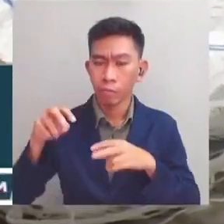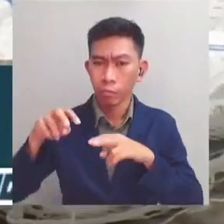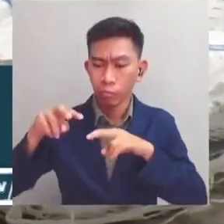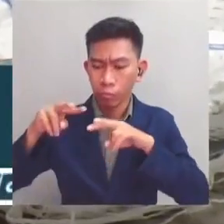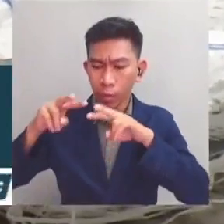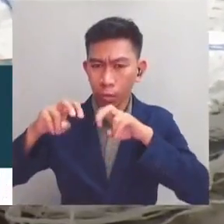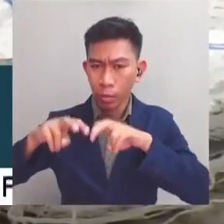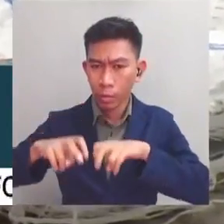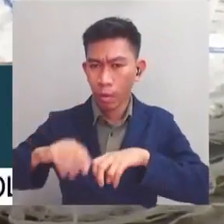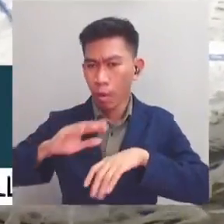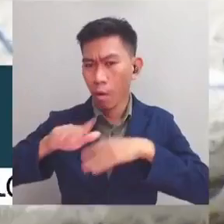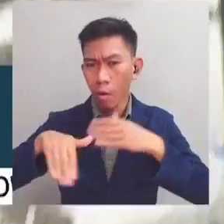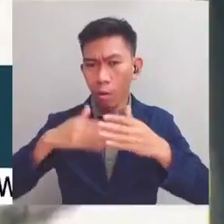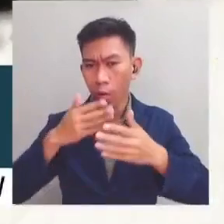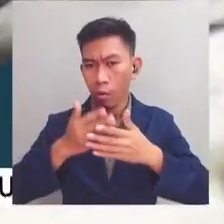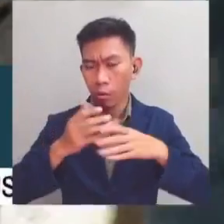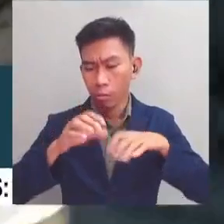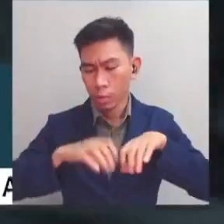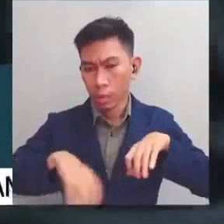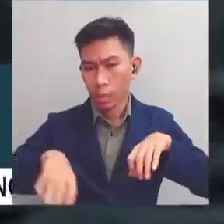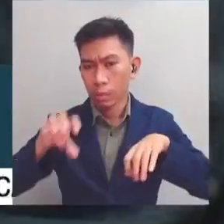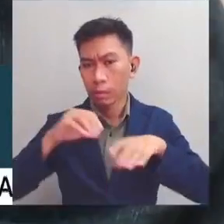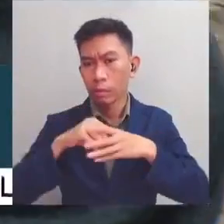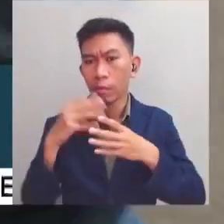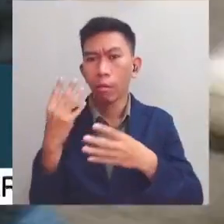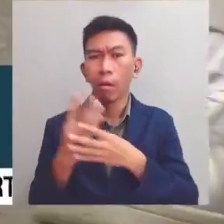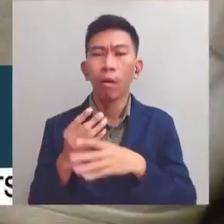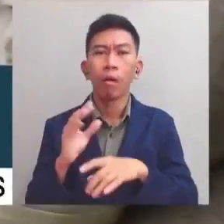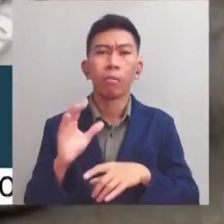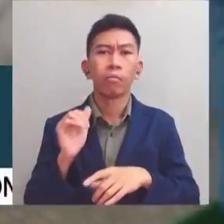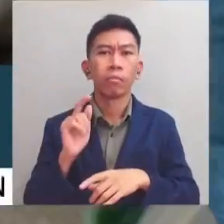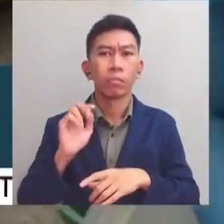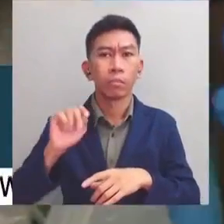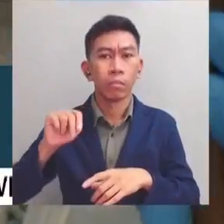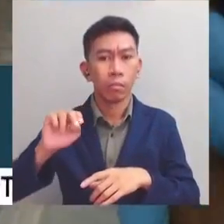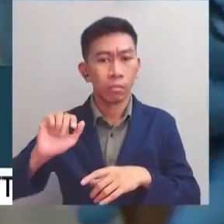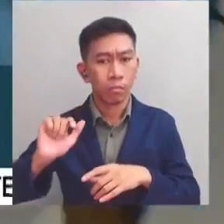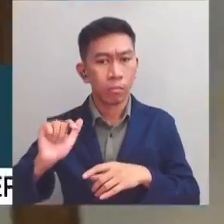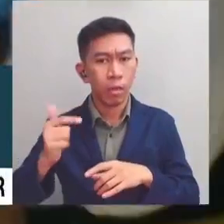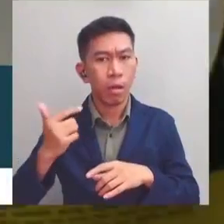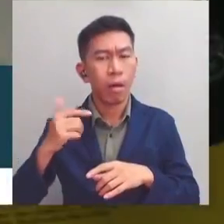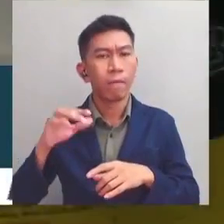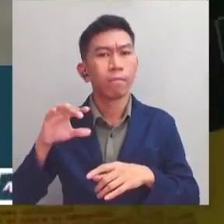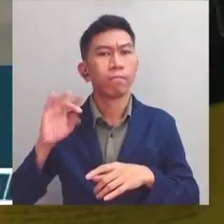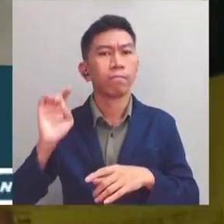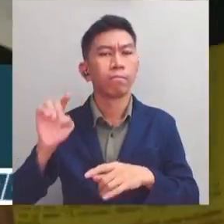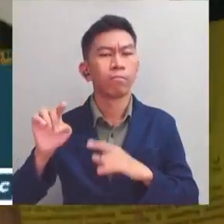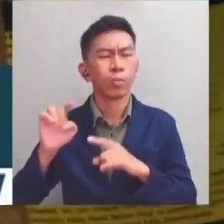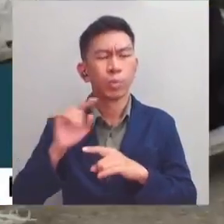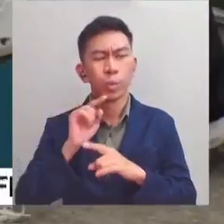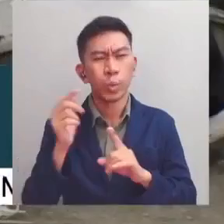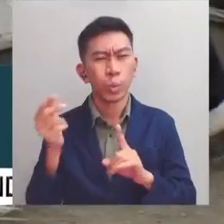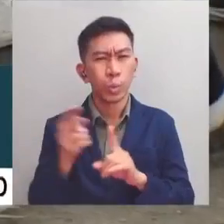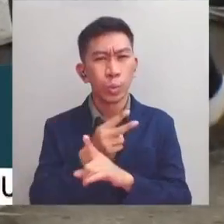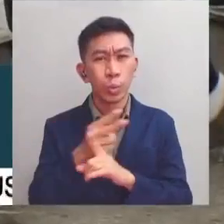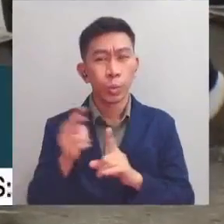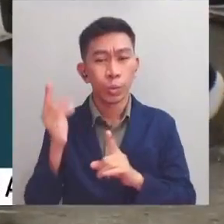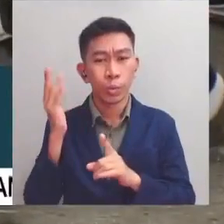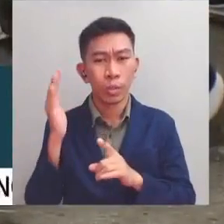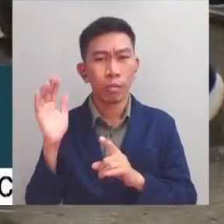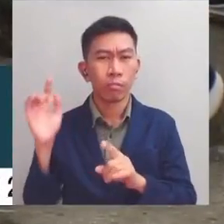prison. Katapang notes the recent string of violence committed inside the facility are stemming from long-standing problems